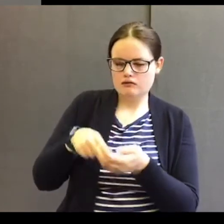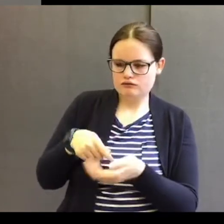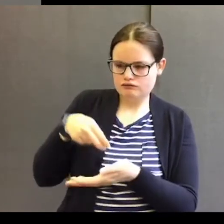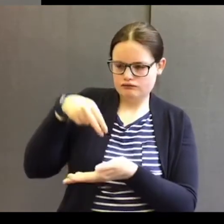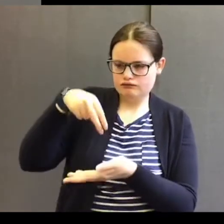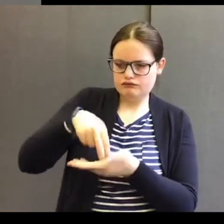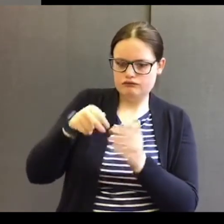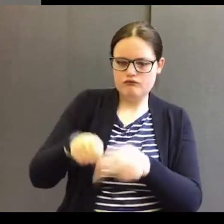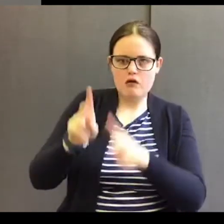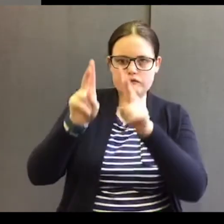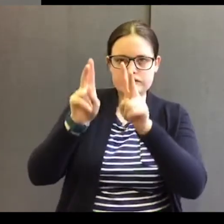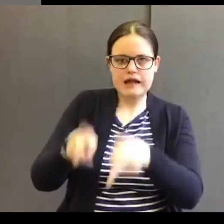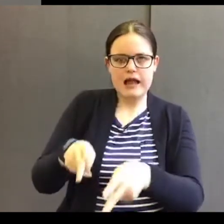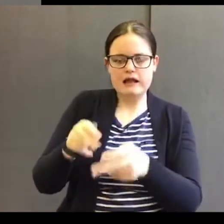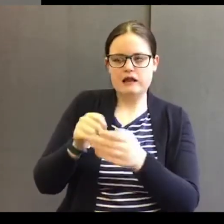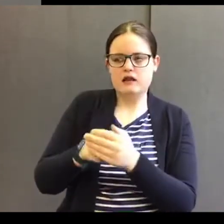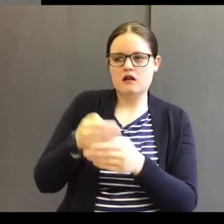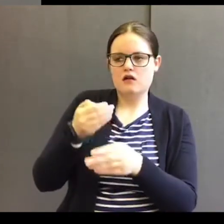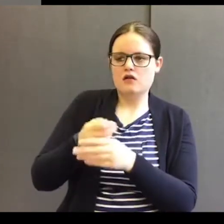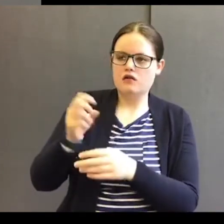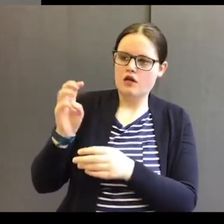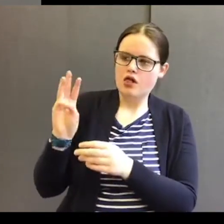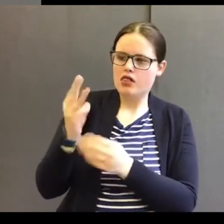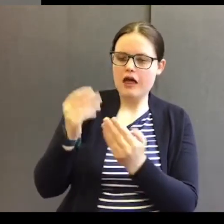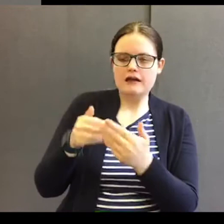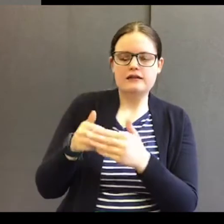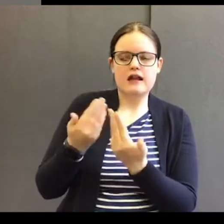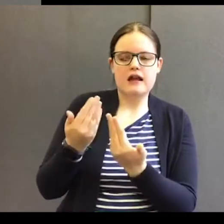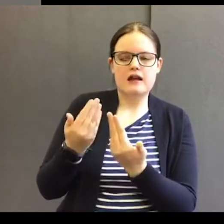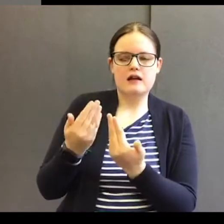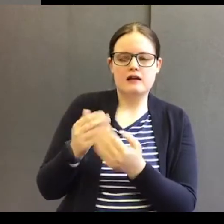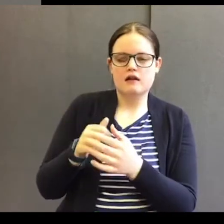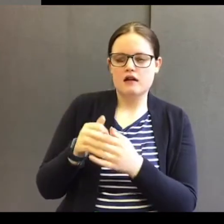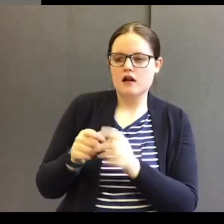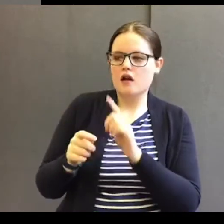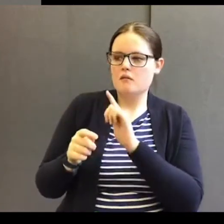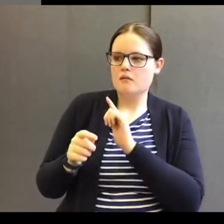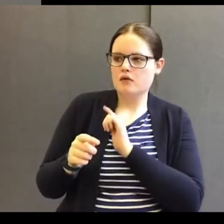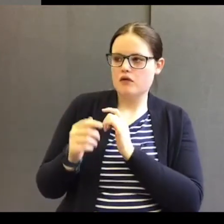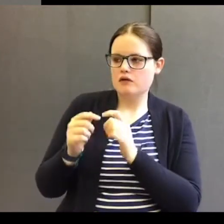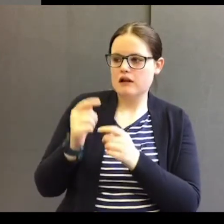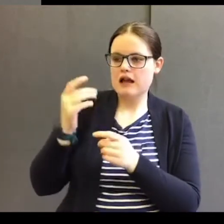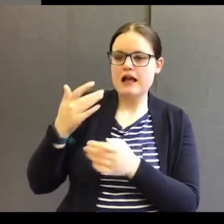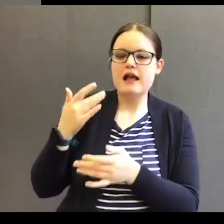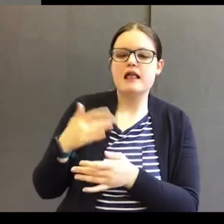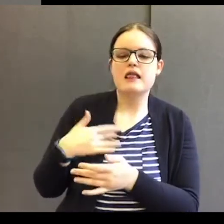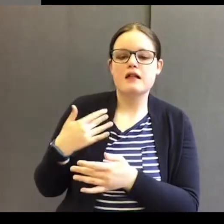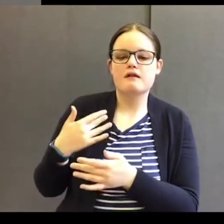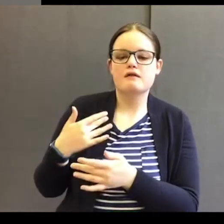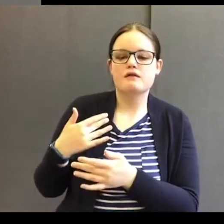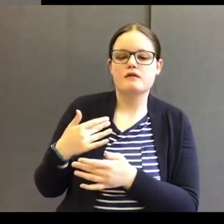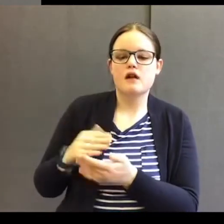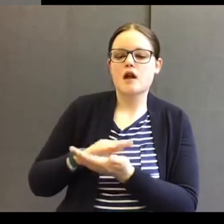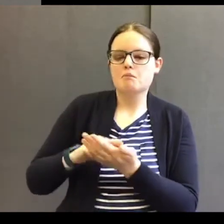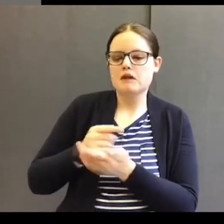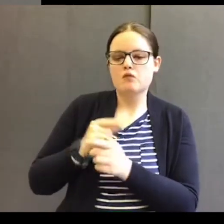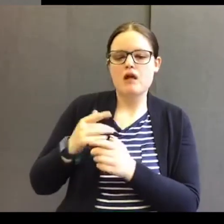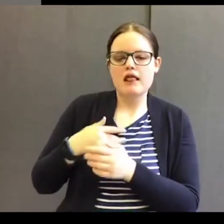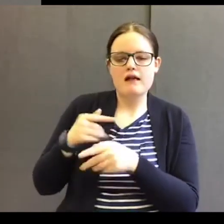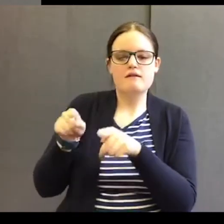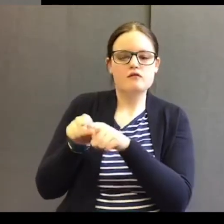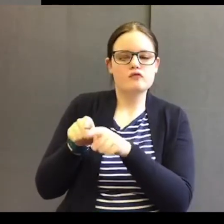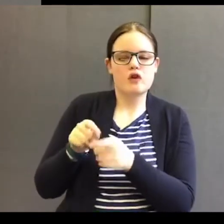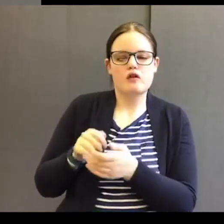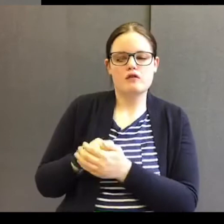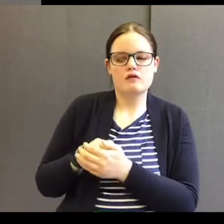Christ rose from the dead on the third day. And because he lives,